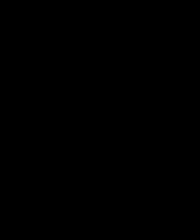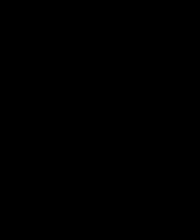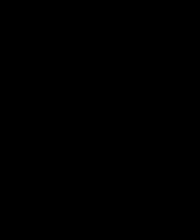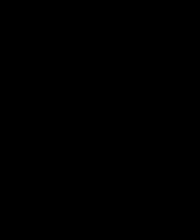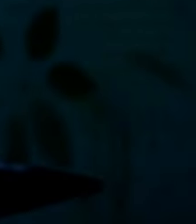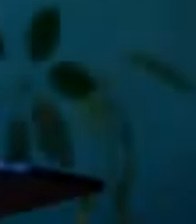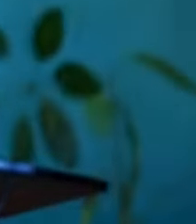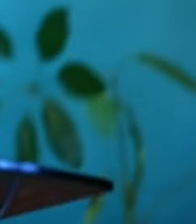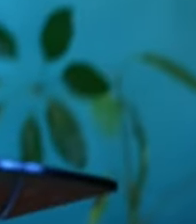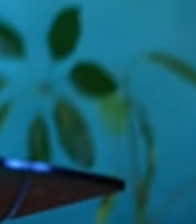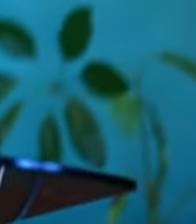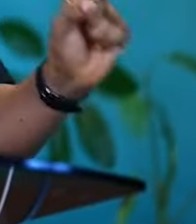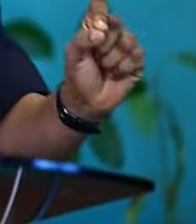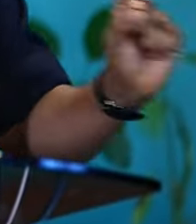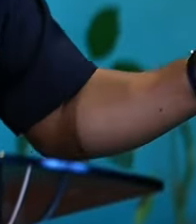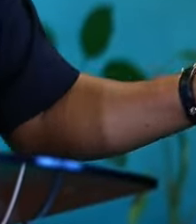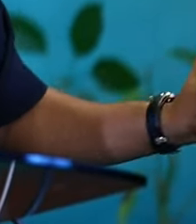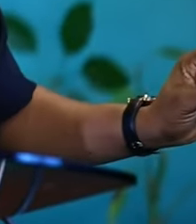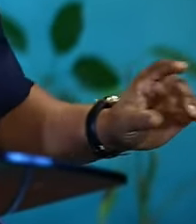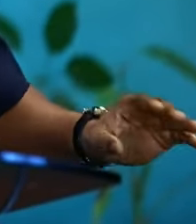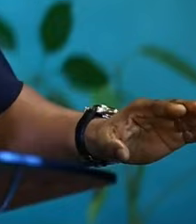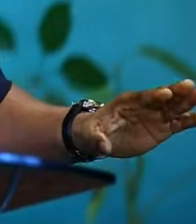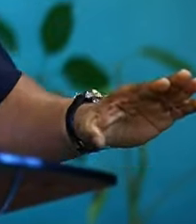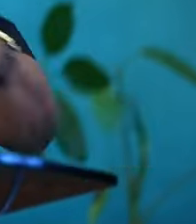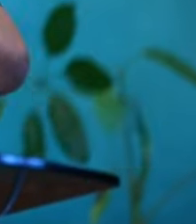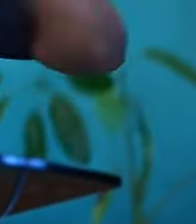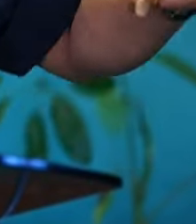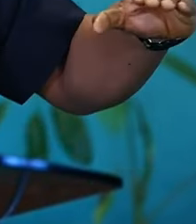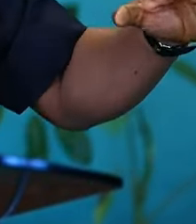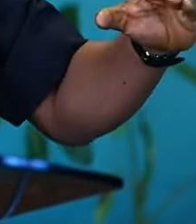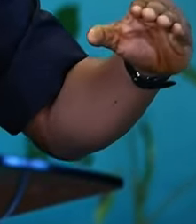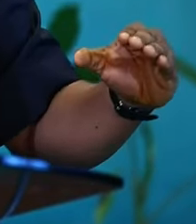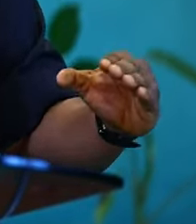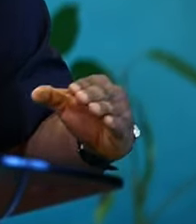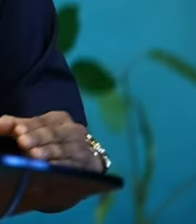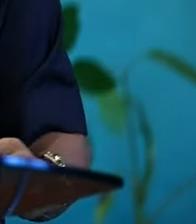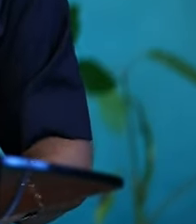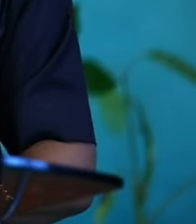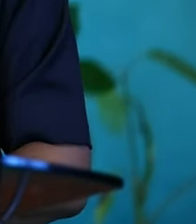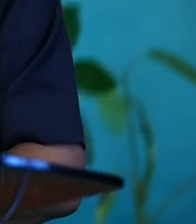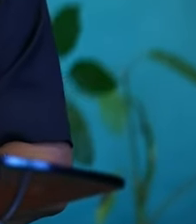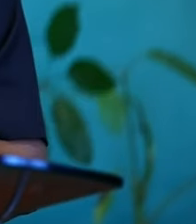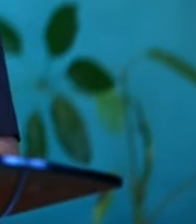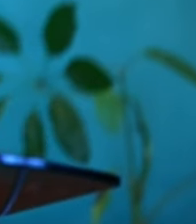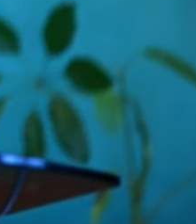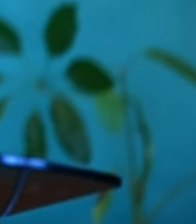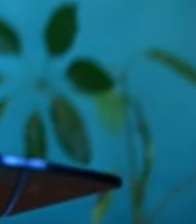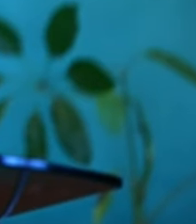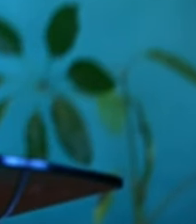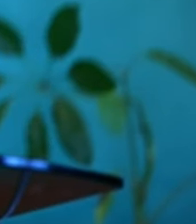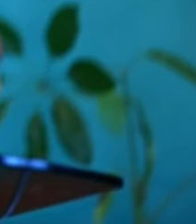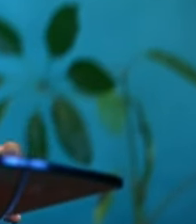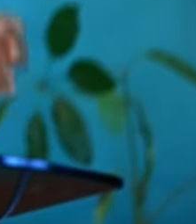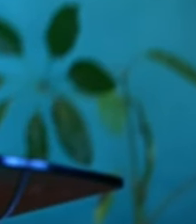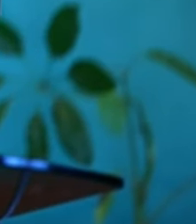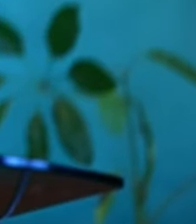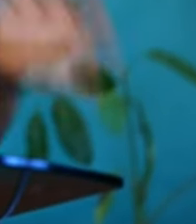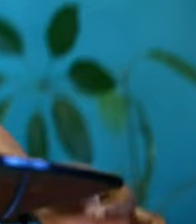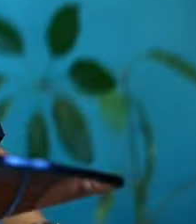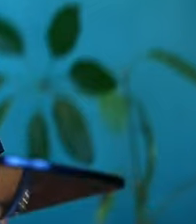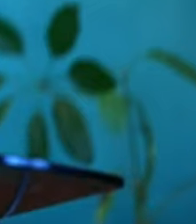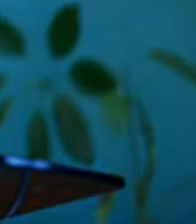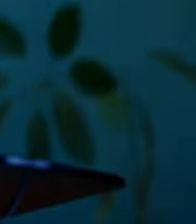time. My subject today is about ignorance, to put it bluntly. The